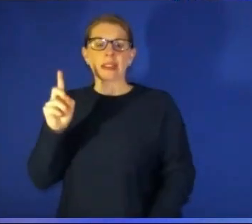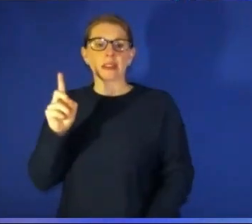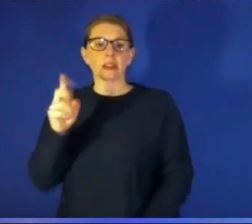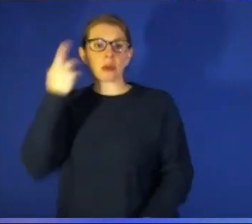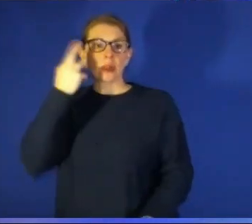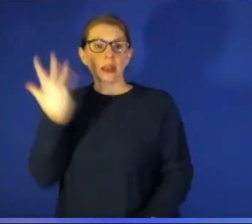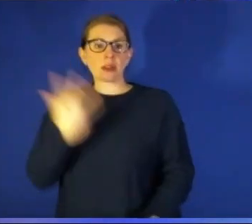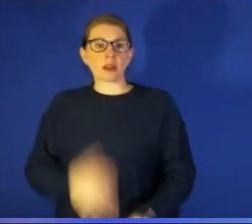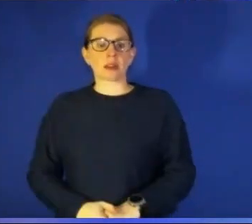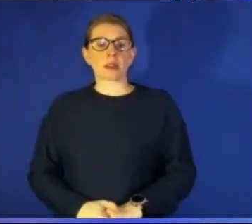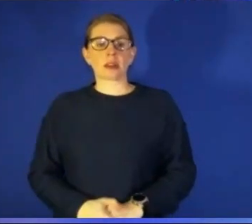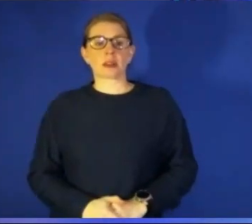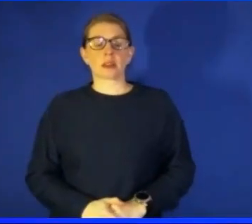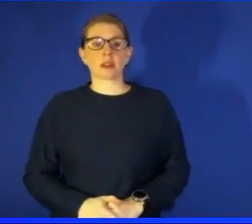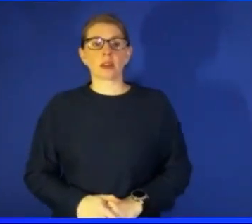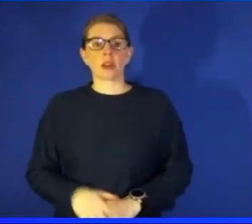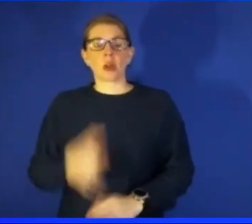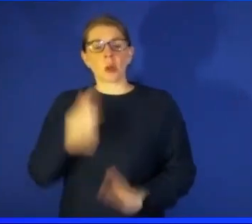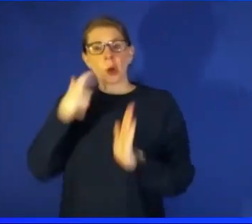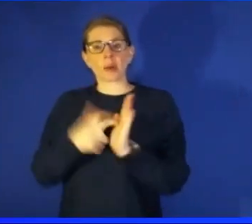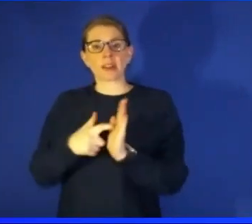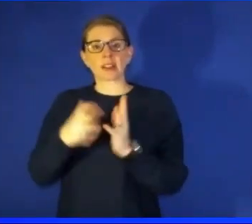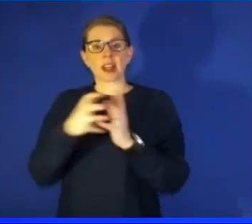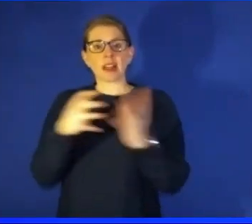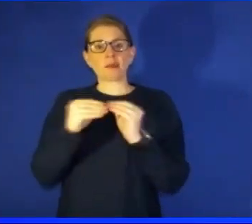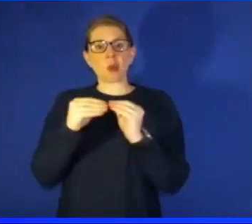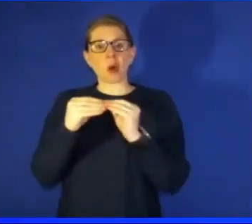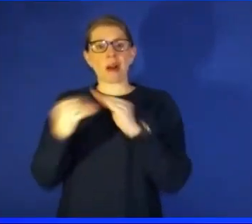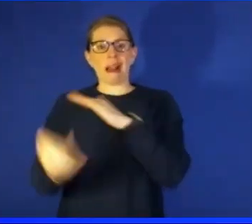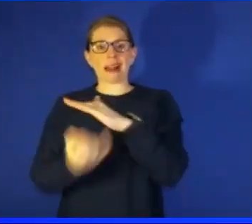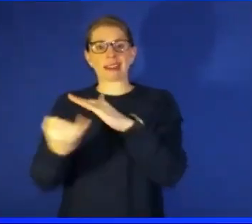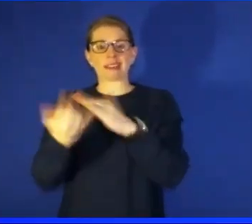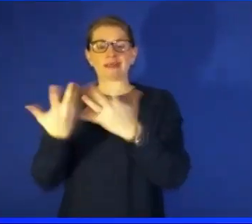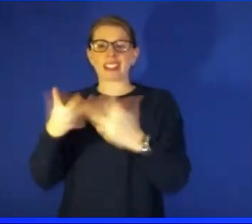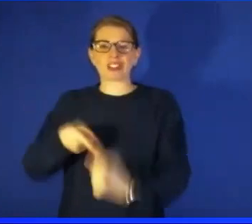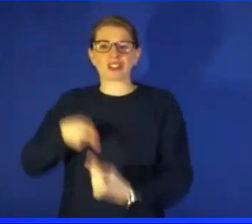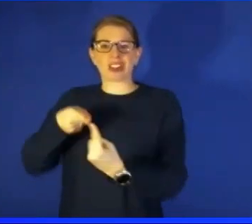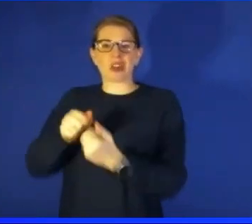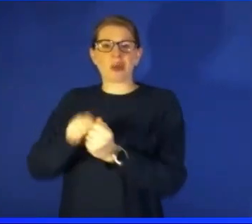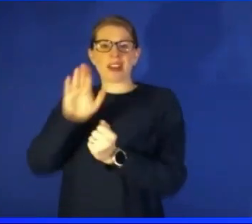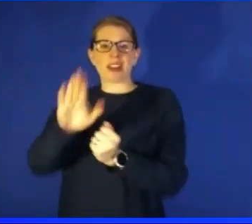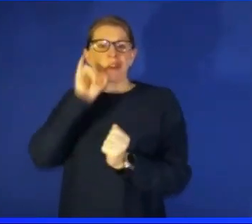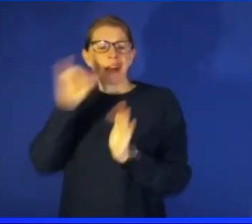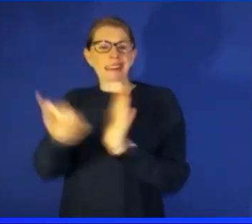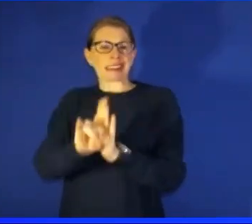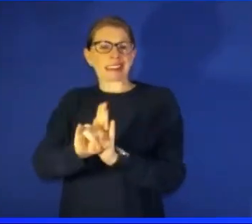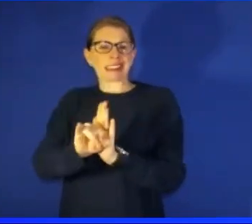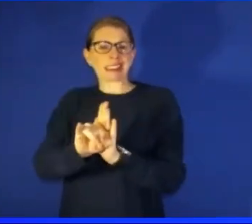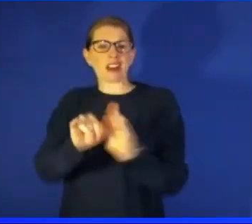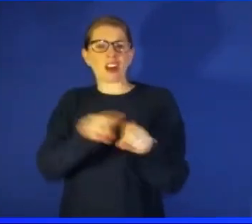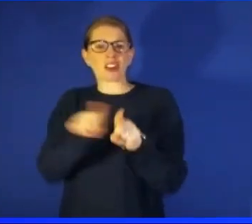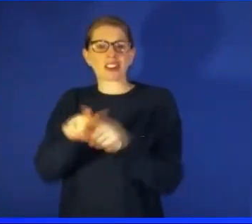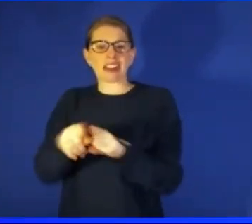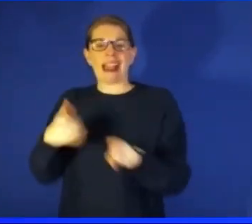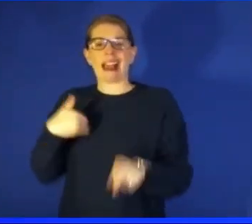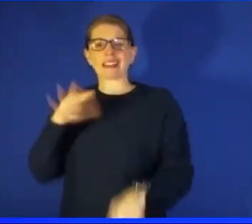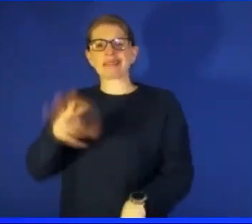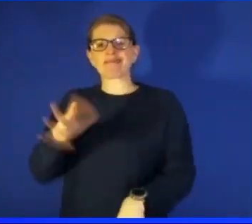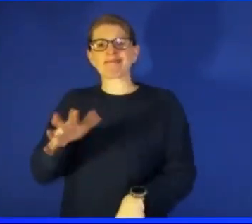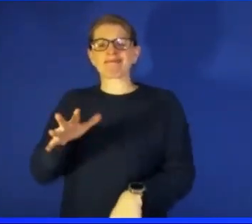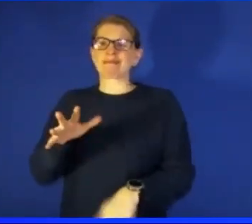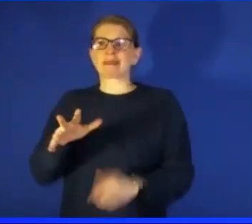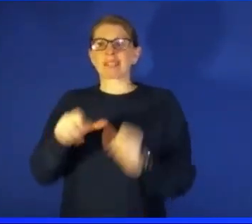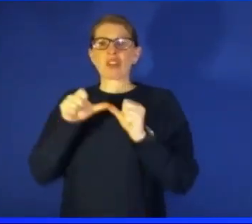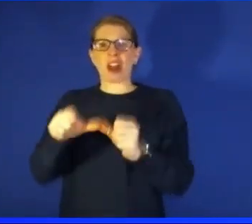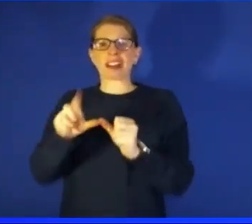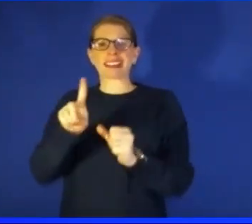is a lot more isolation of these individuals who are already struggling kind of with their identity, and they also have kind of this chronic diagnosis already